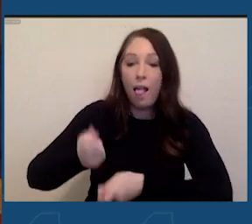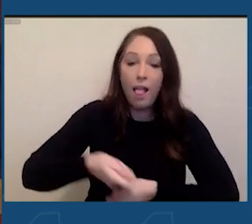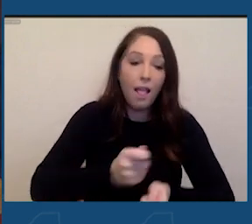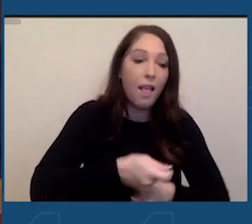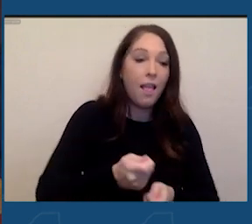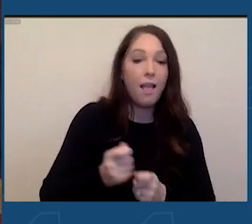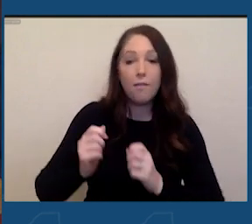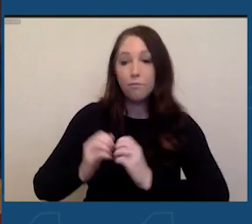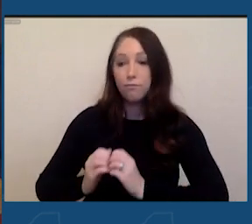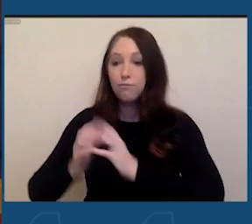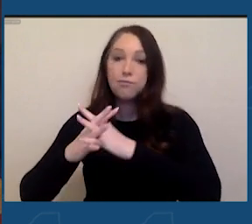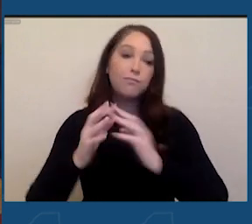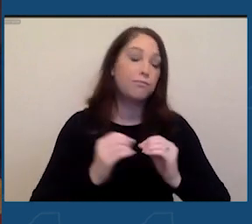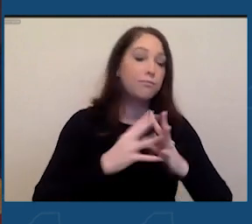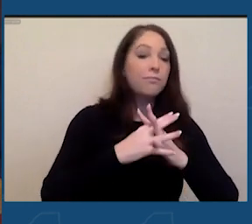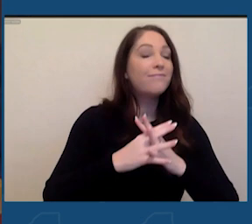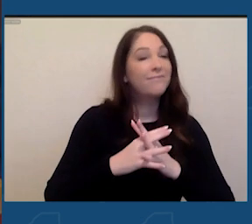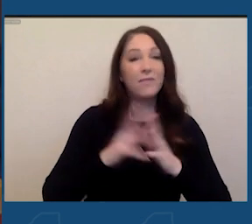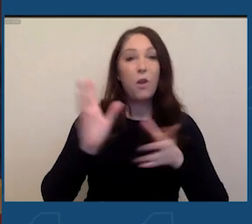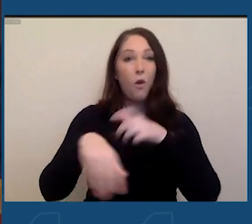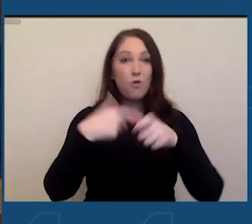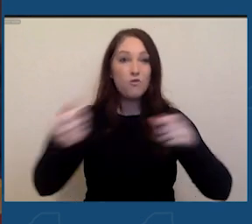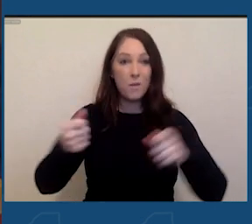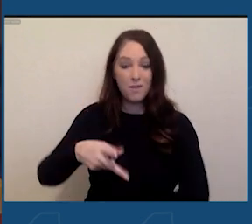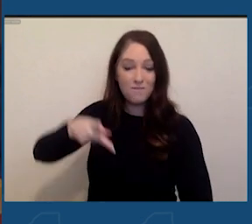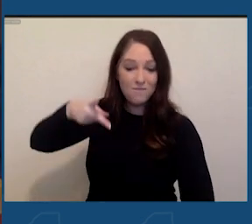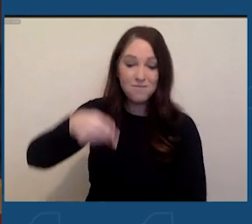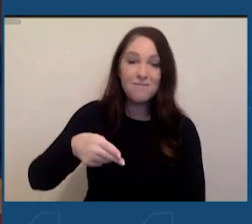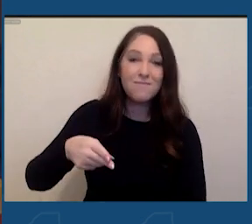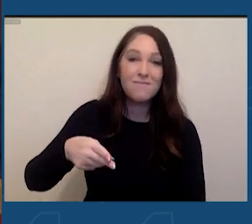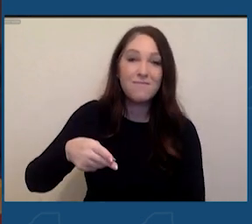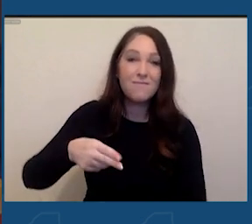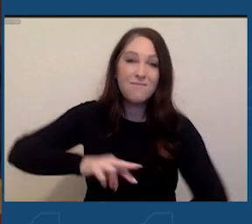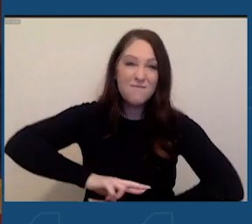because we'll be cutting ribbons on a garden,